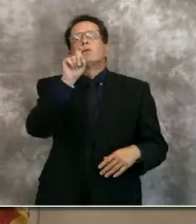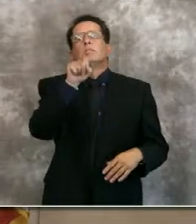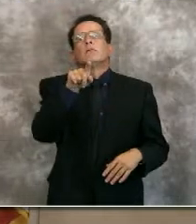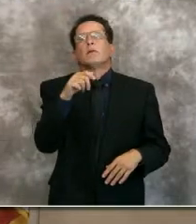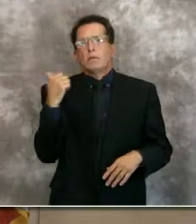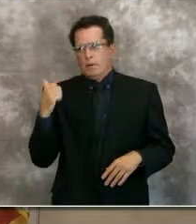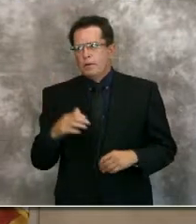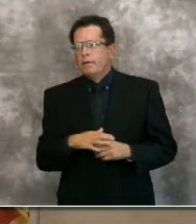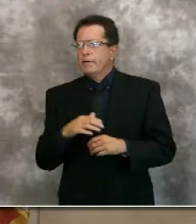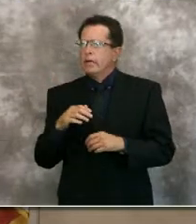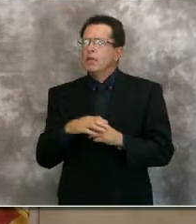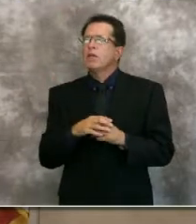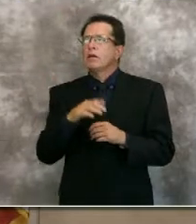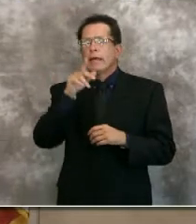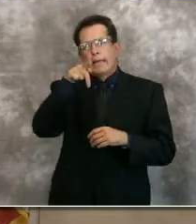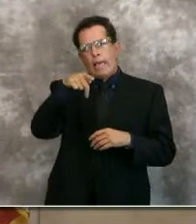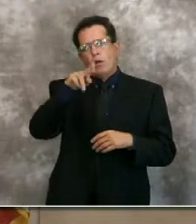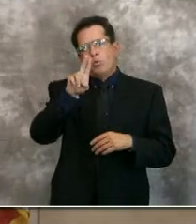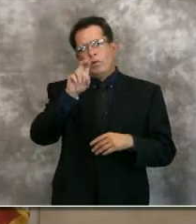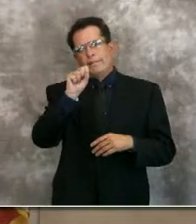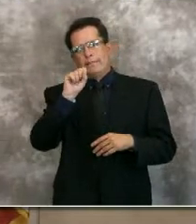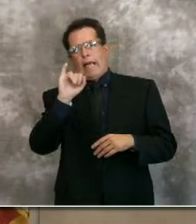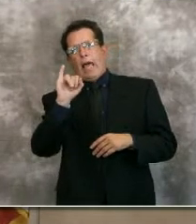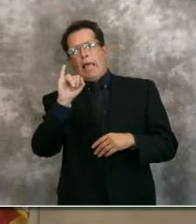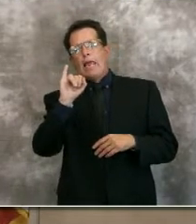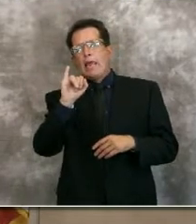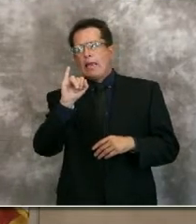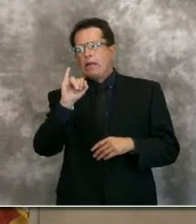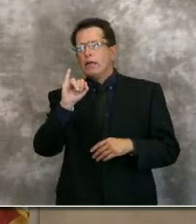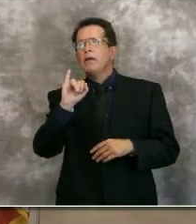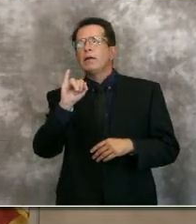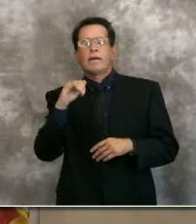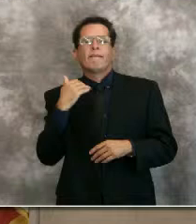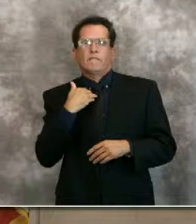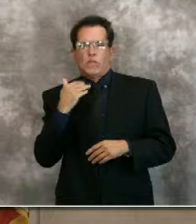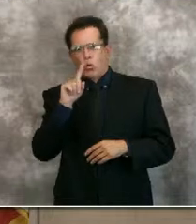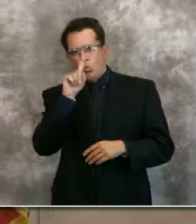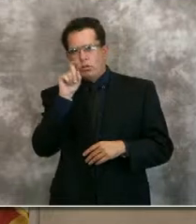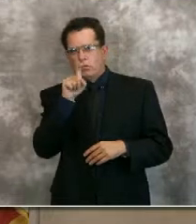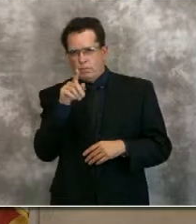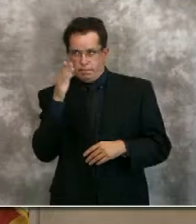Hunter Sowards with KUSI, please state your question.